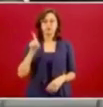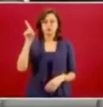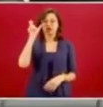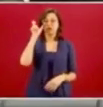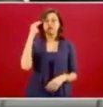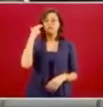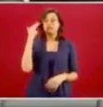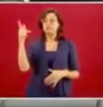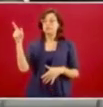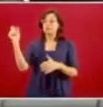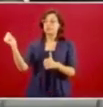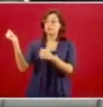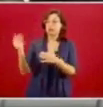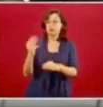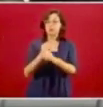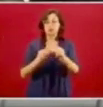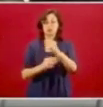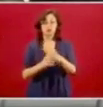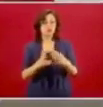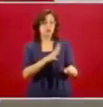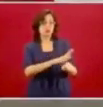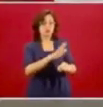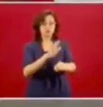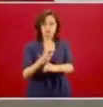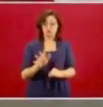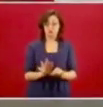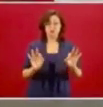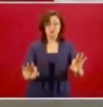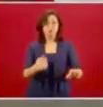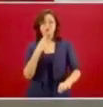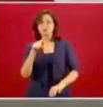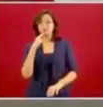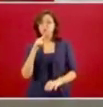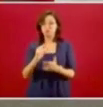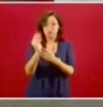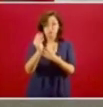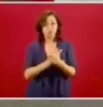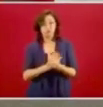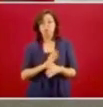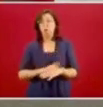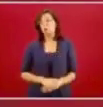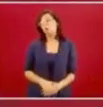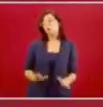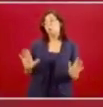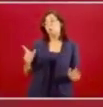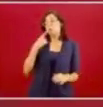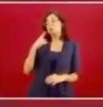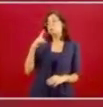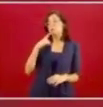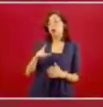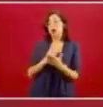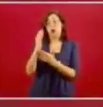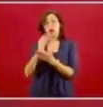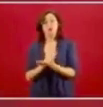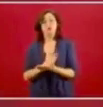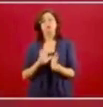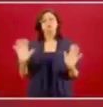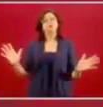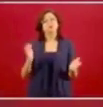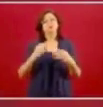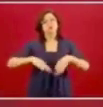And about the large shipment, do you think that will meet the demands from the medical professionals? Well, I